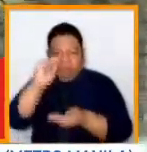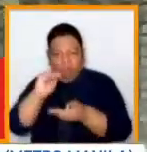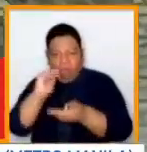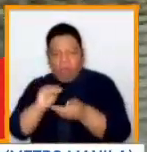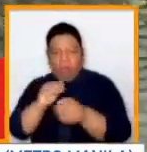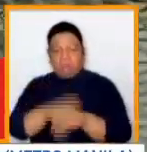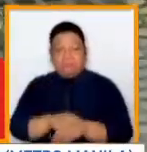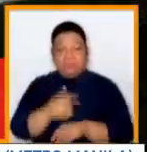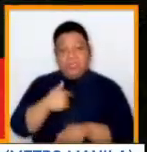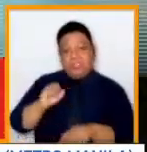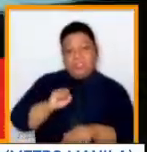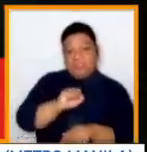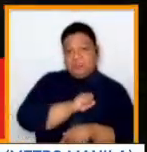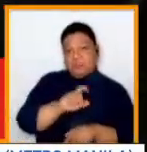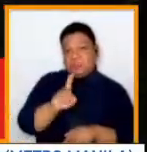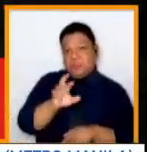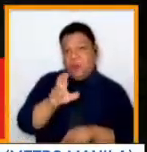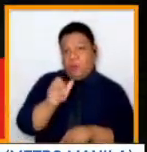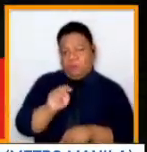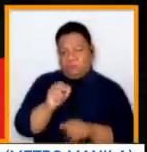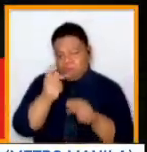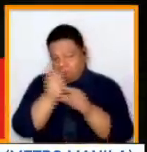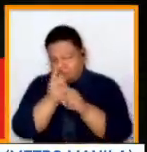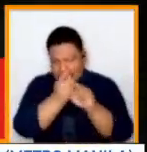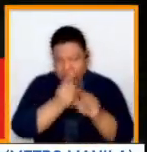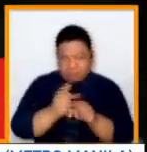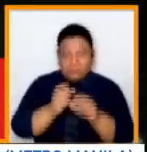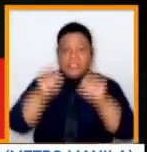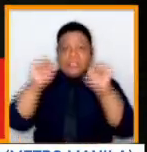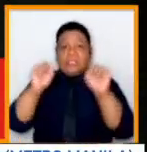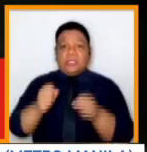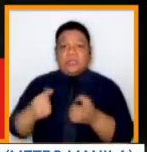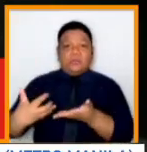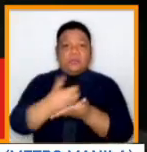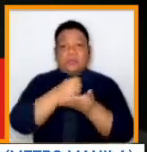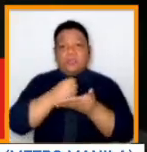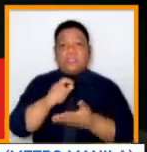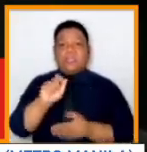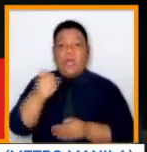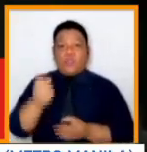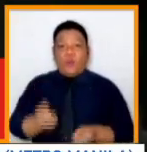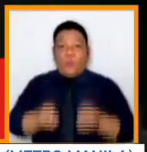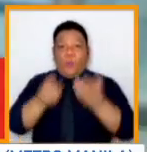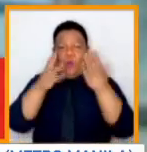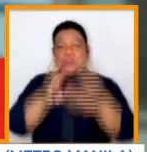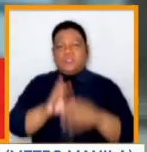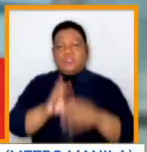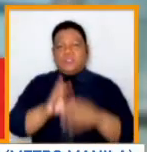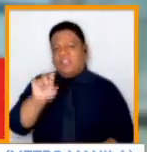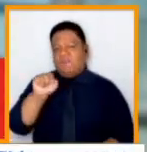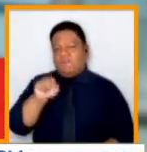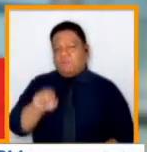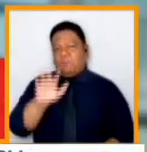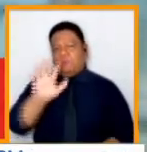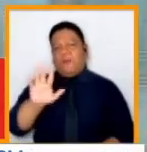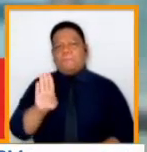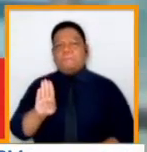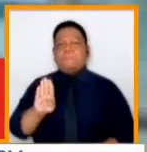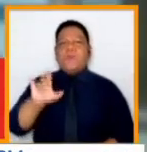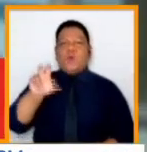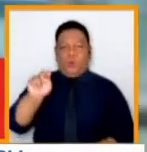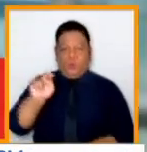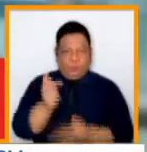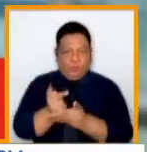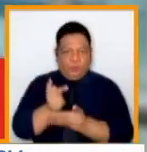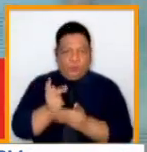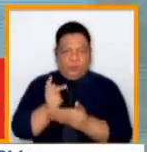ng 7.5 billion pesos na income tax mula sa 42 billion pesos na mga kontratang in-award ng Procurement